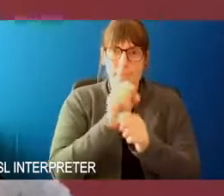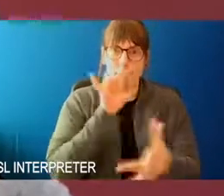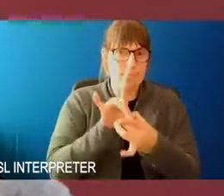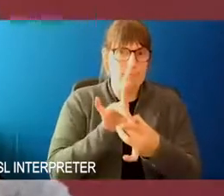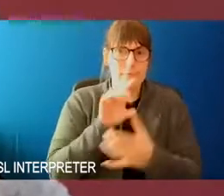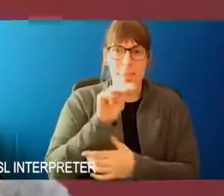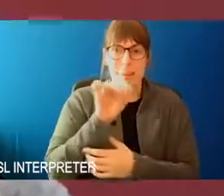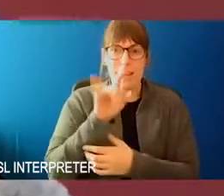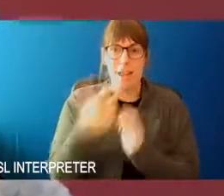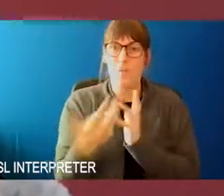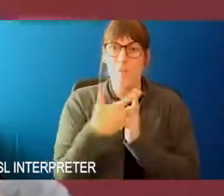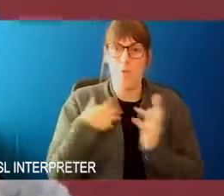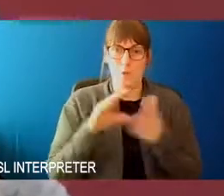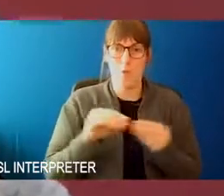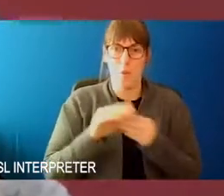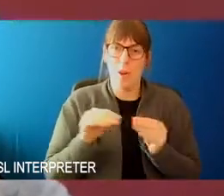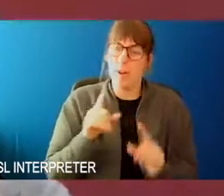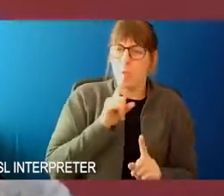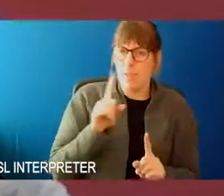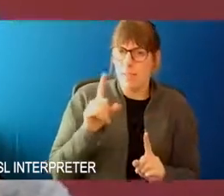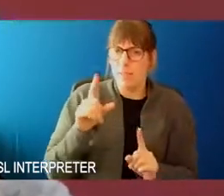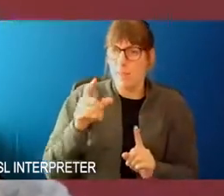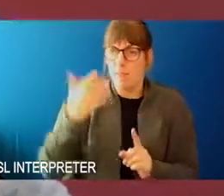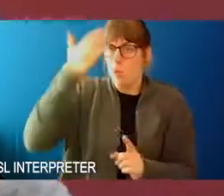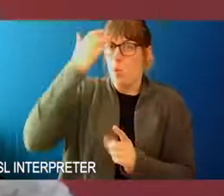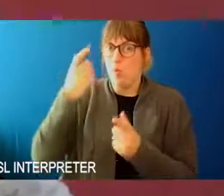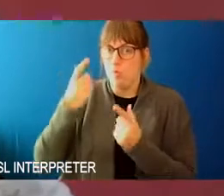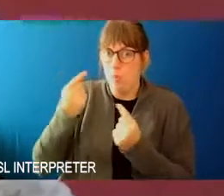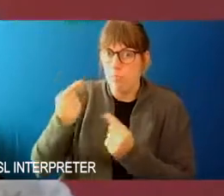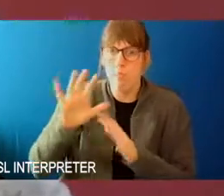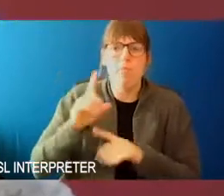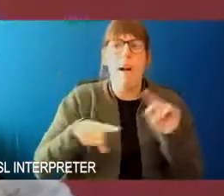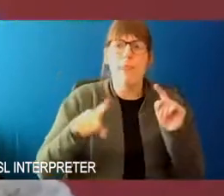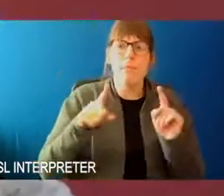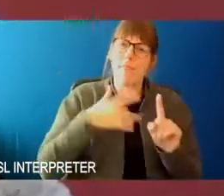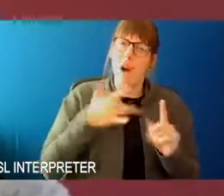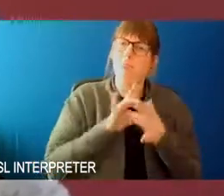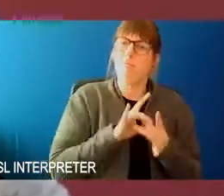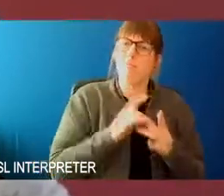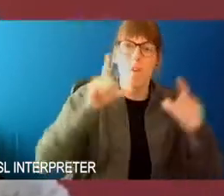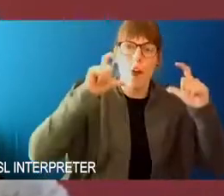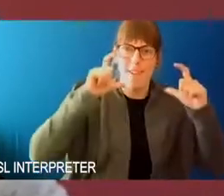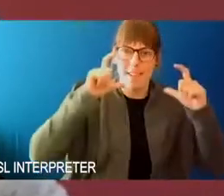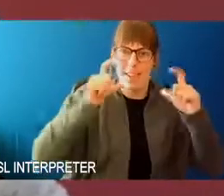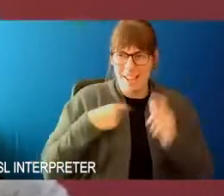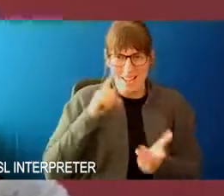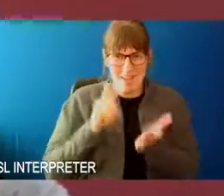me to finding the right medium to tell my story, before I even knew that that's what I was doing, was